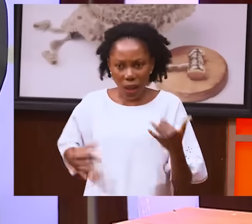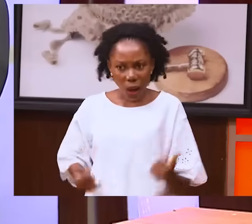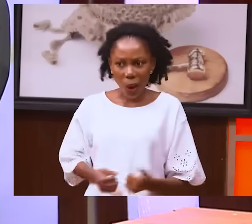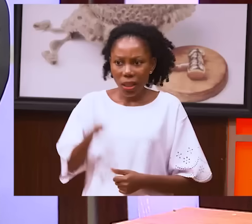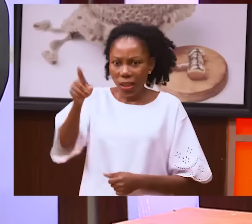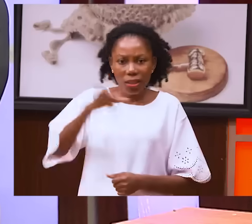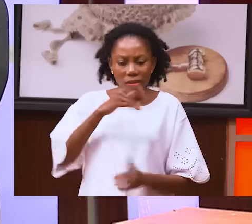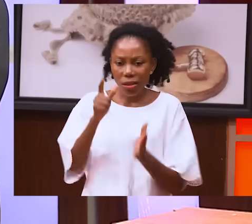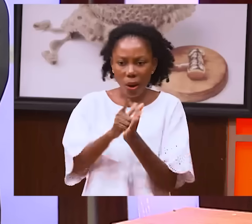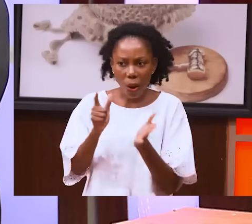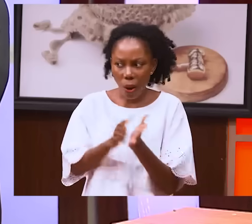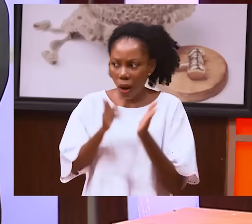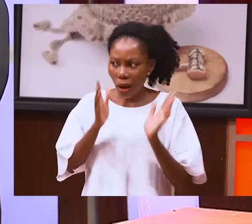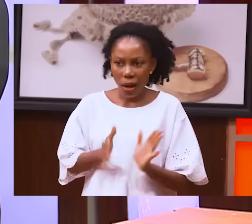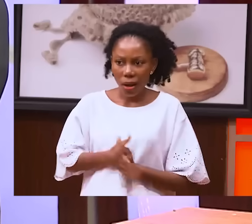is your landlord.